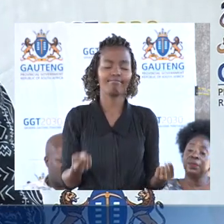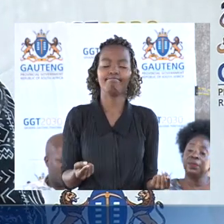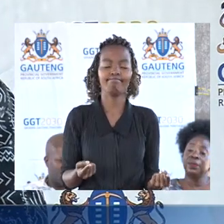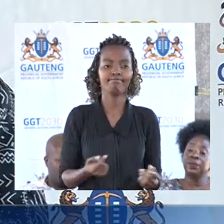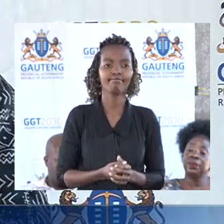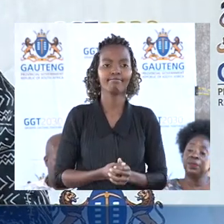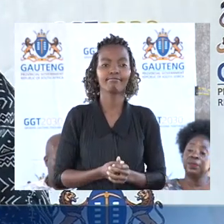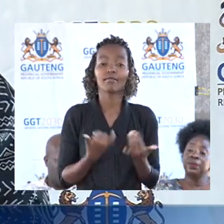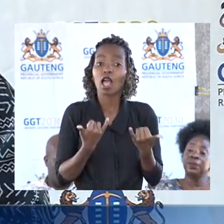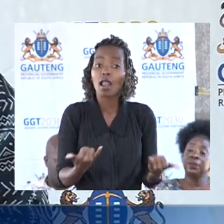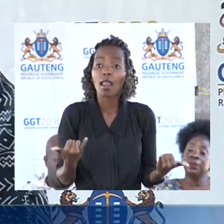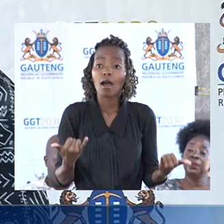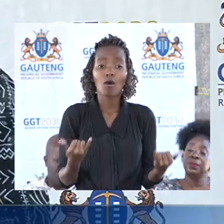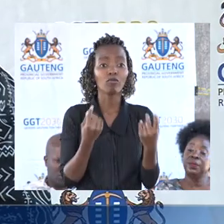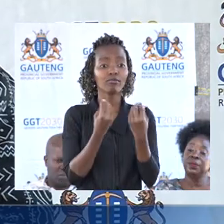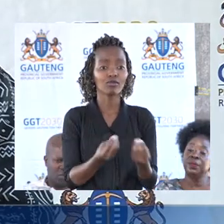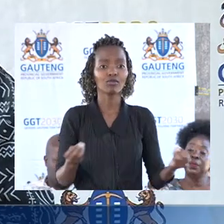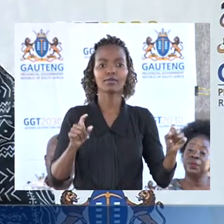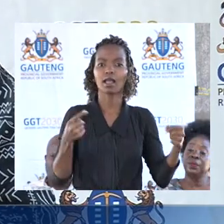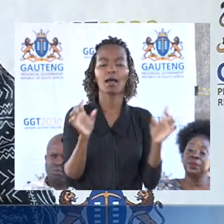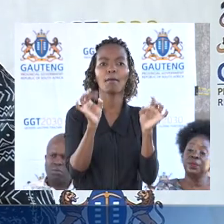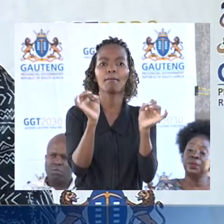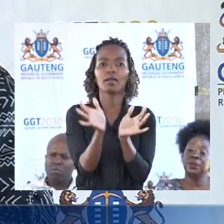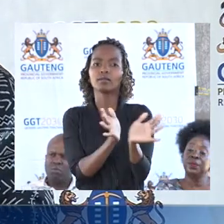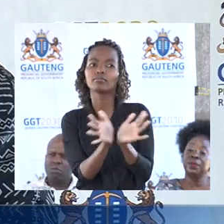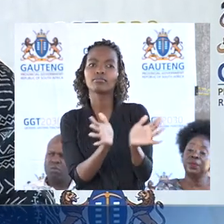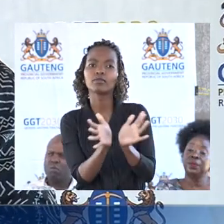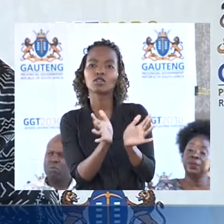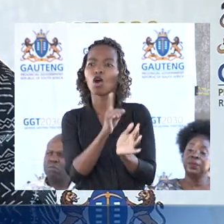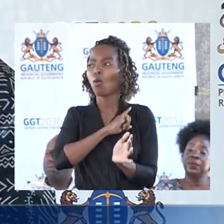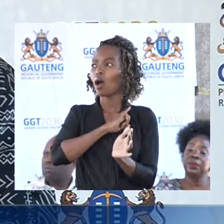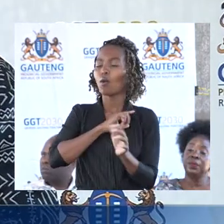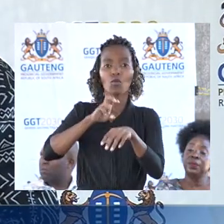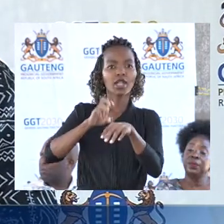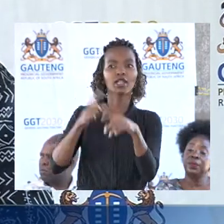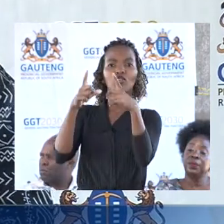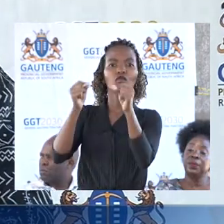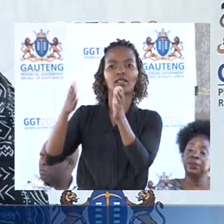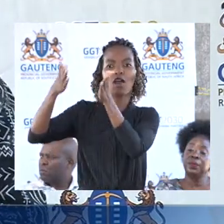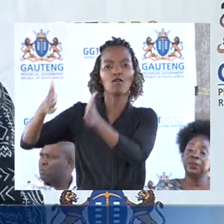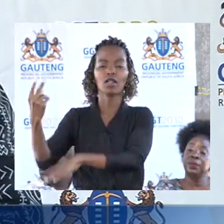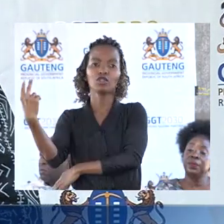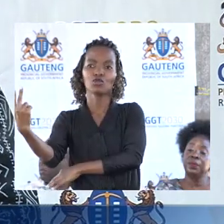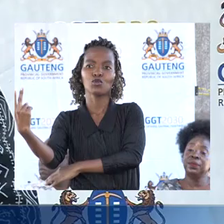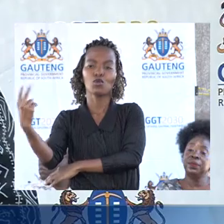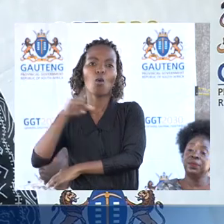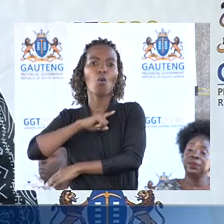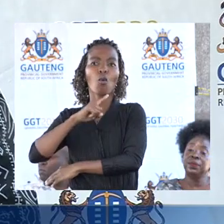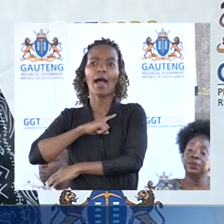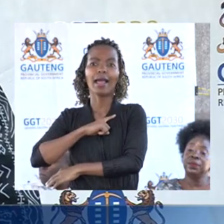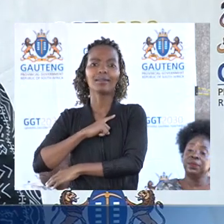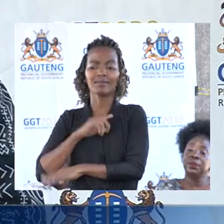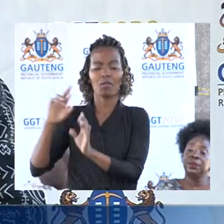Now our children can't play football because we need to conclude with phase two because somebody left this